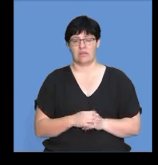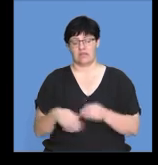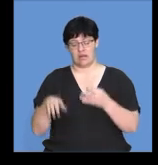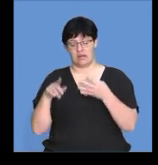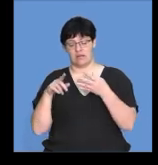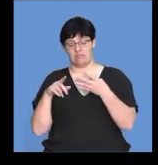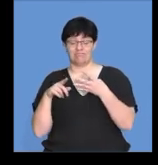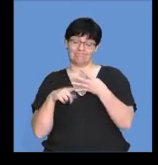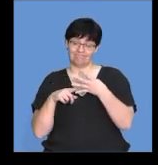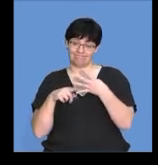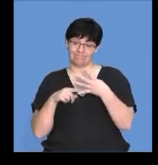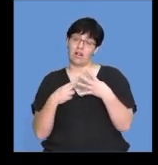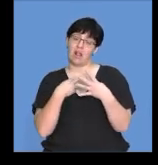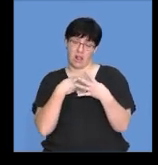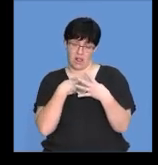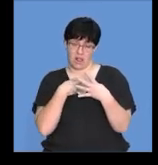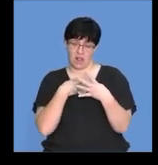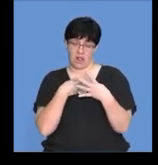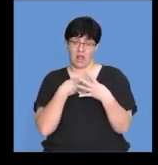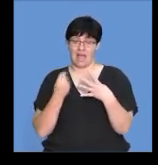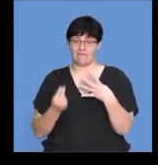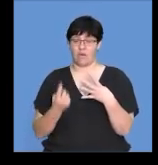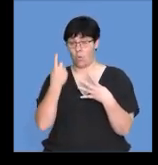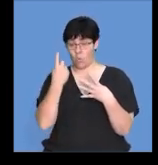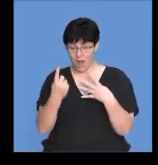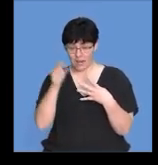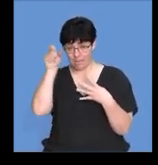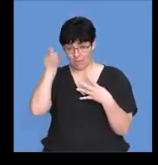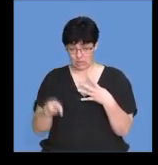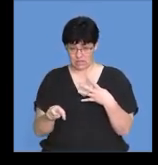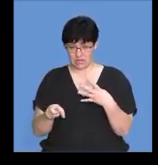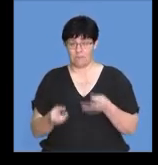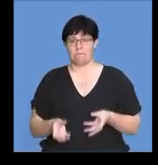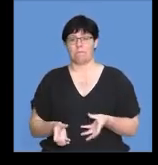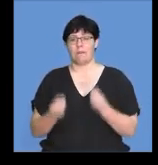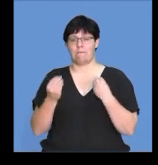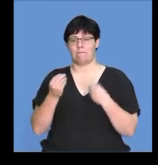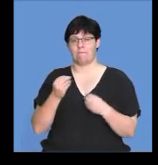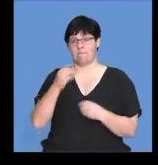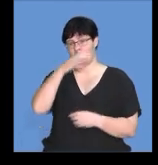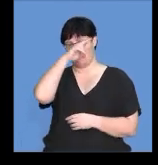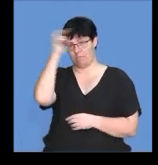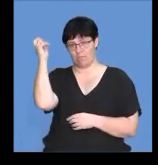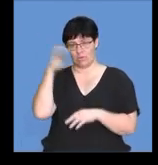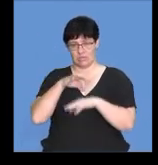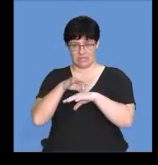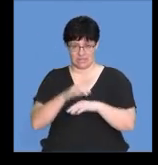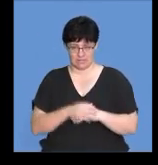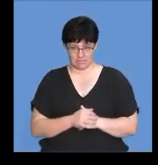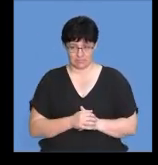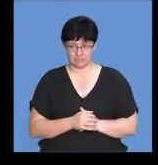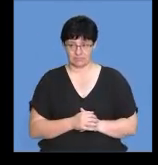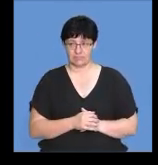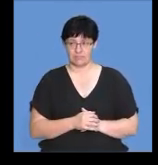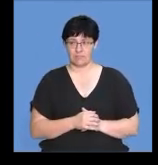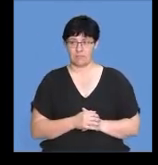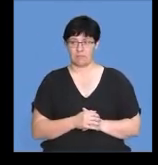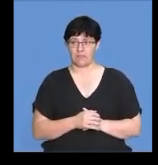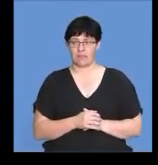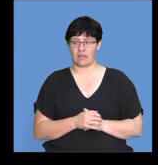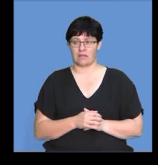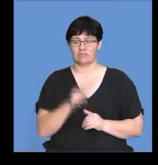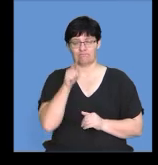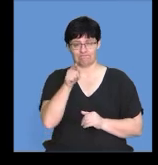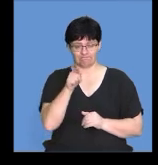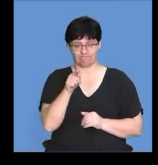And unfortunately, we've got that individual who has been affected with that condition. And we know that it